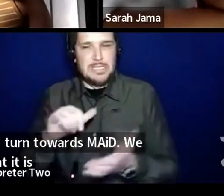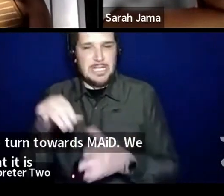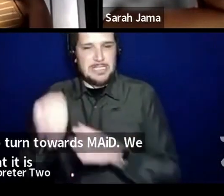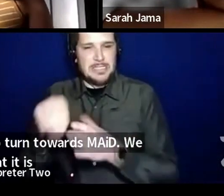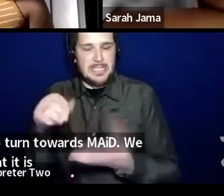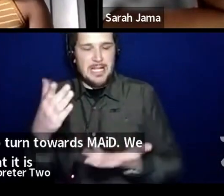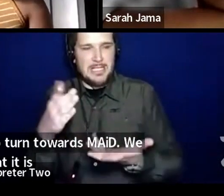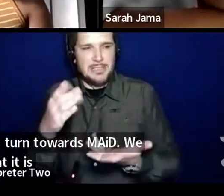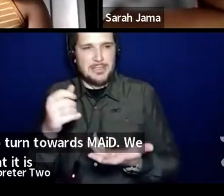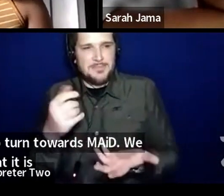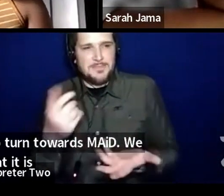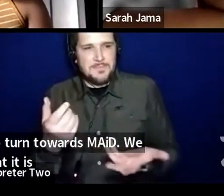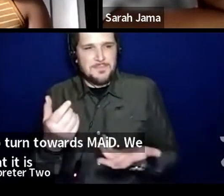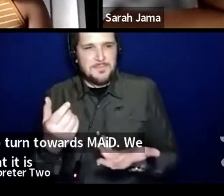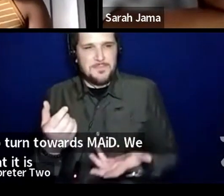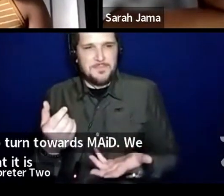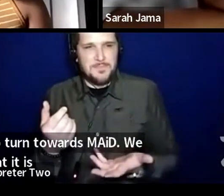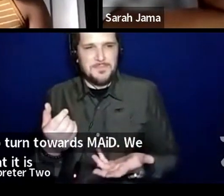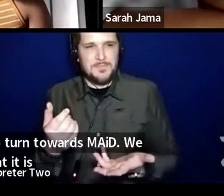think that